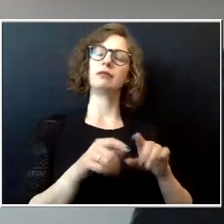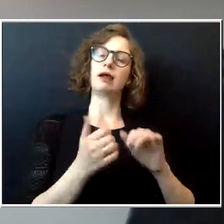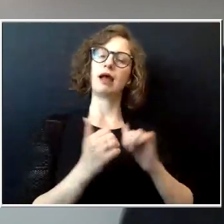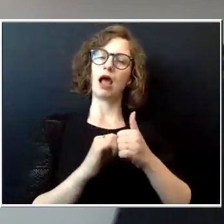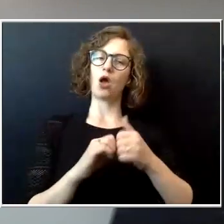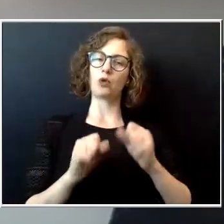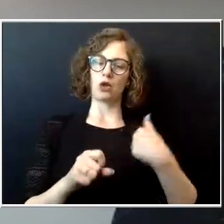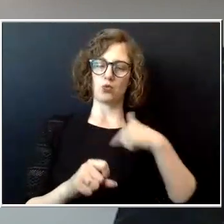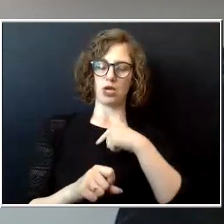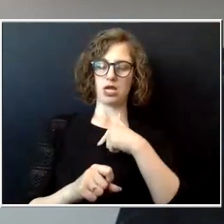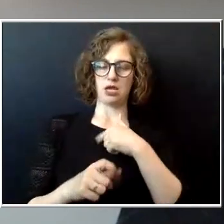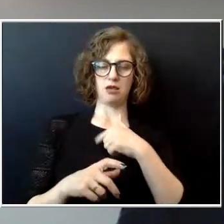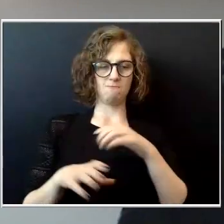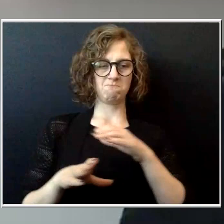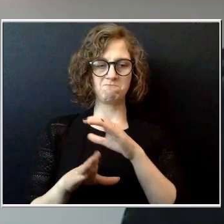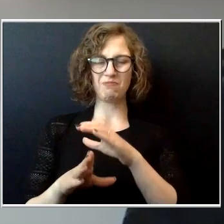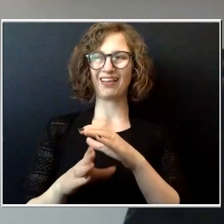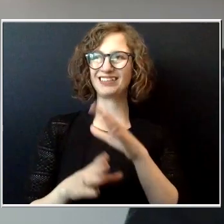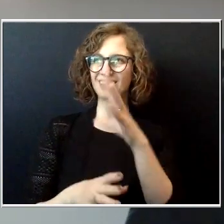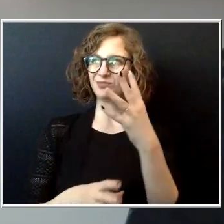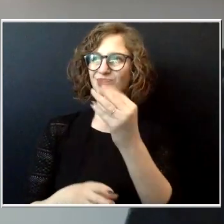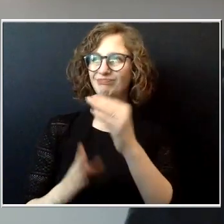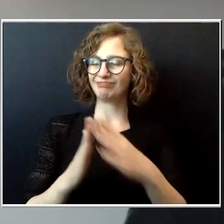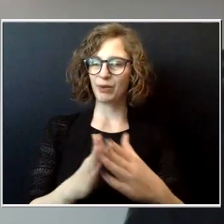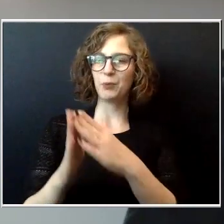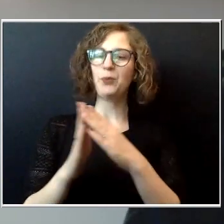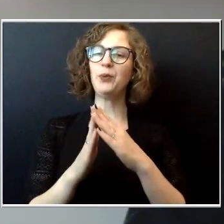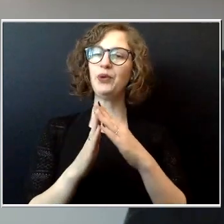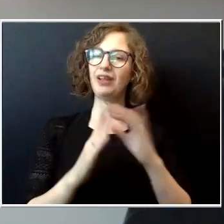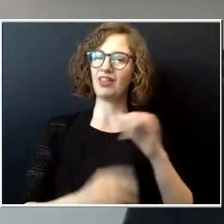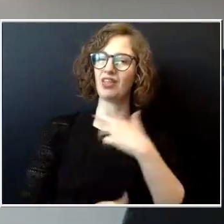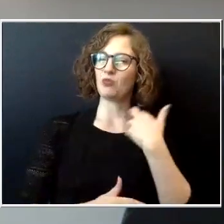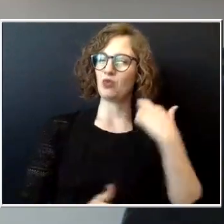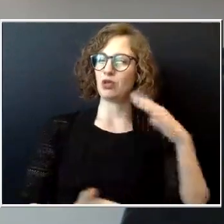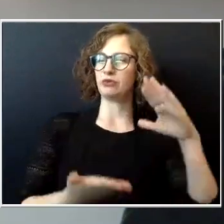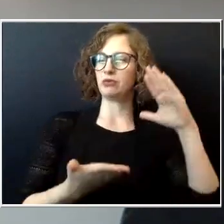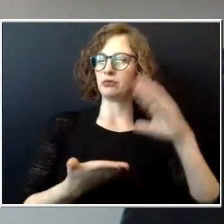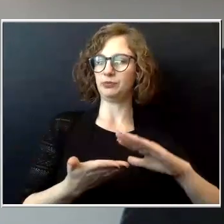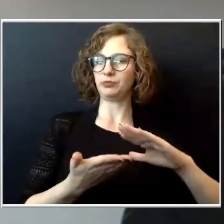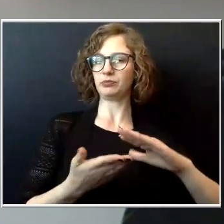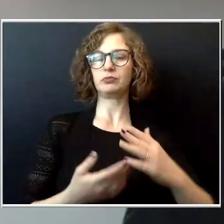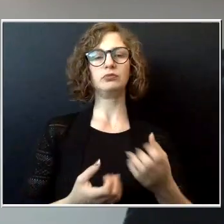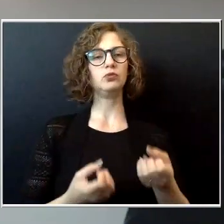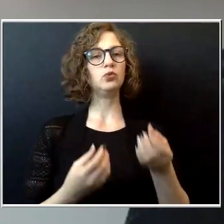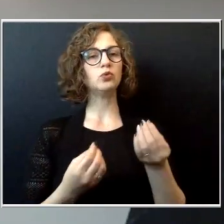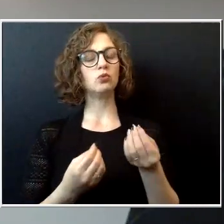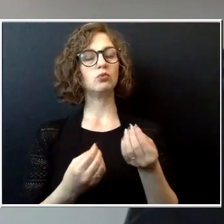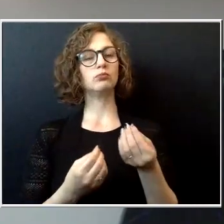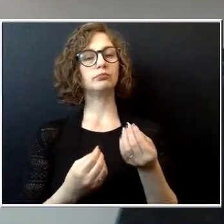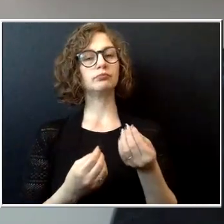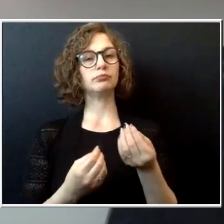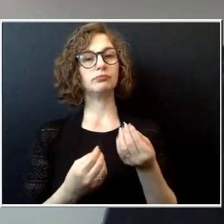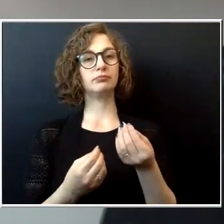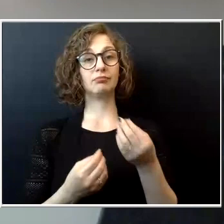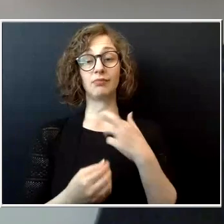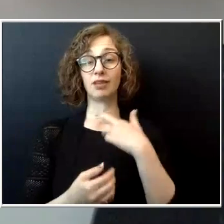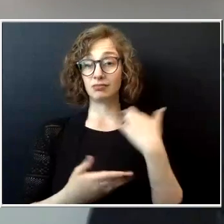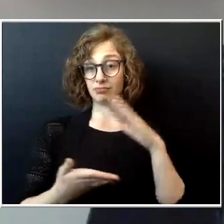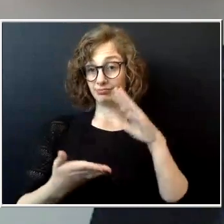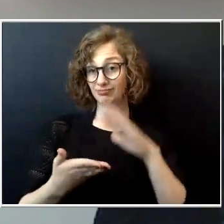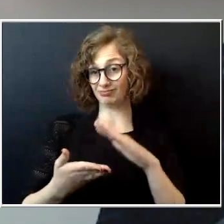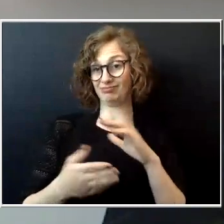that risk. So it's not only being able to find ways of reducing risk, but how do you implement that